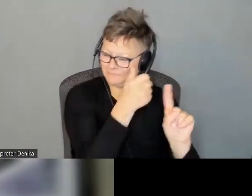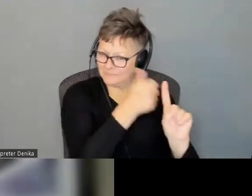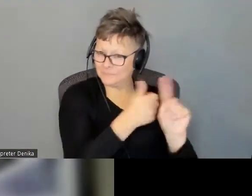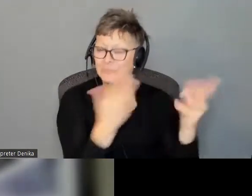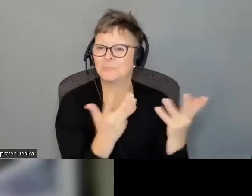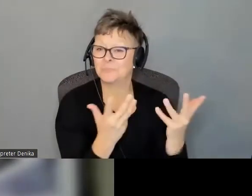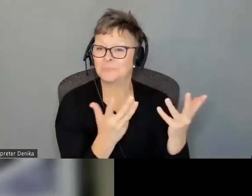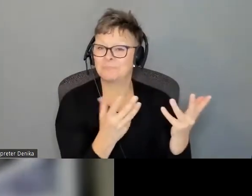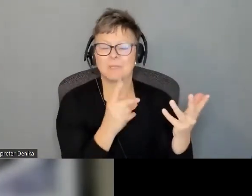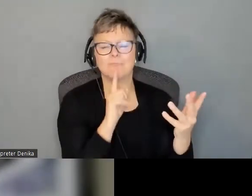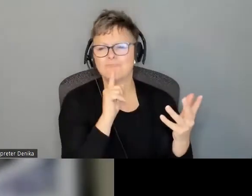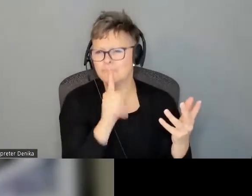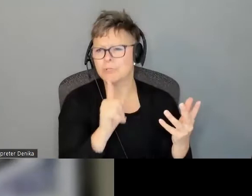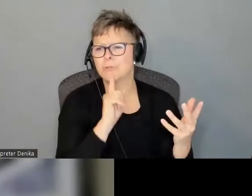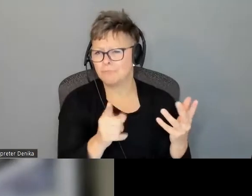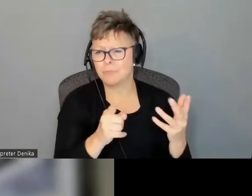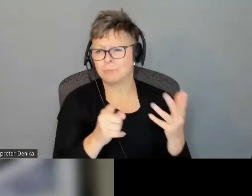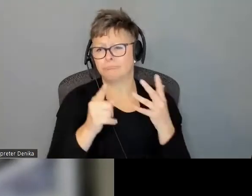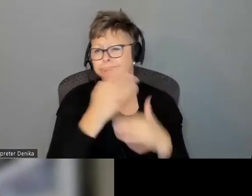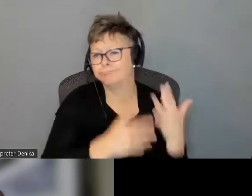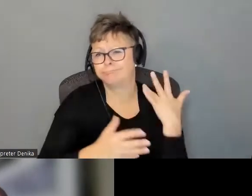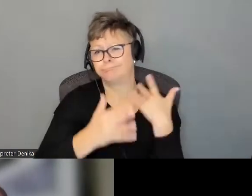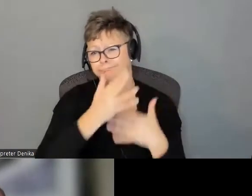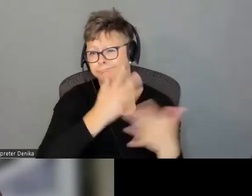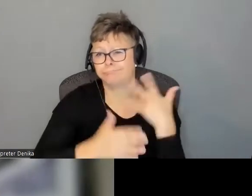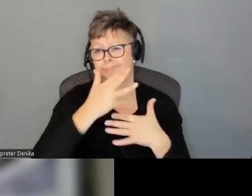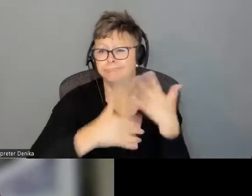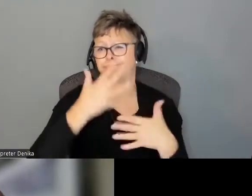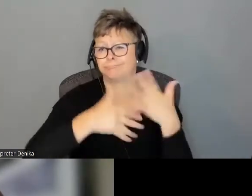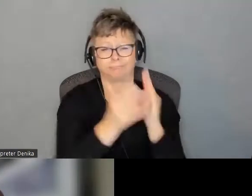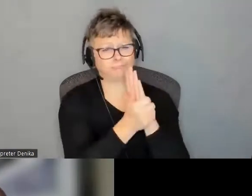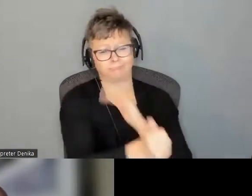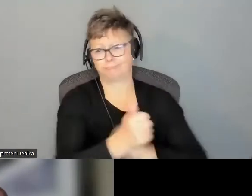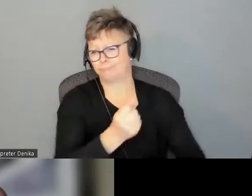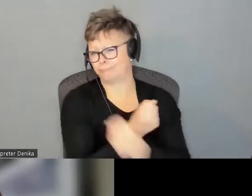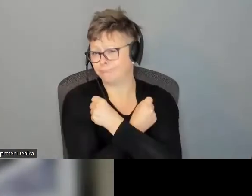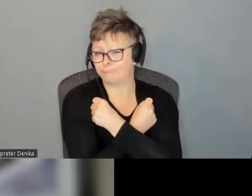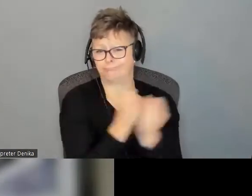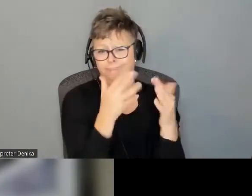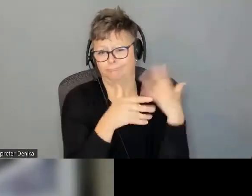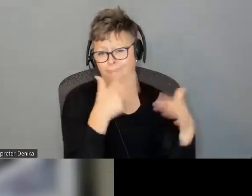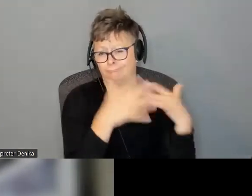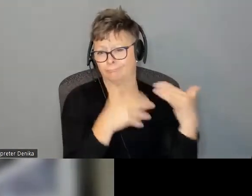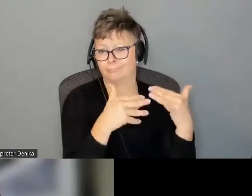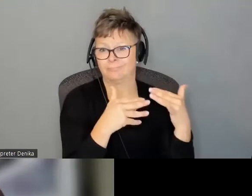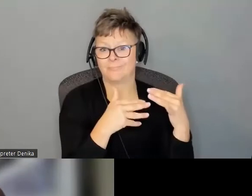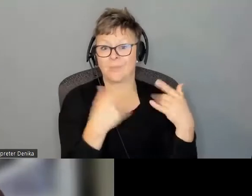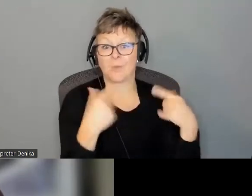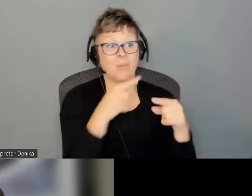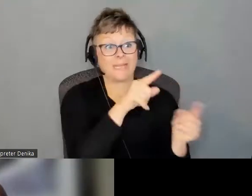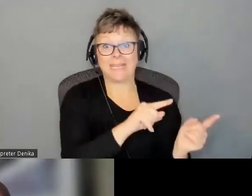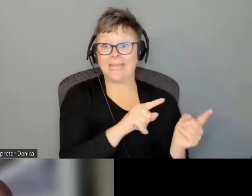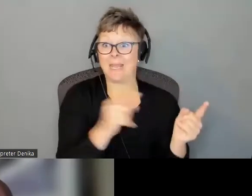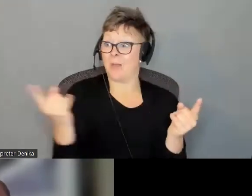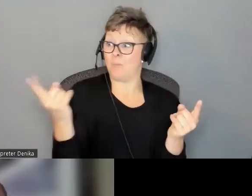is very, very high social. And he realized that if he brought into the office, when we were in the office at that time, if he brought in other high